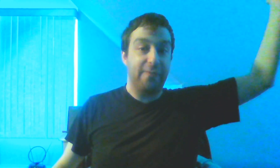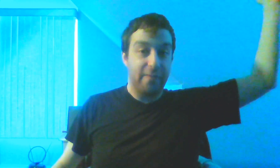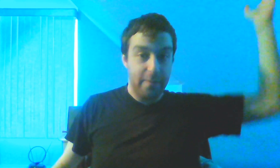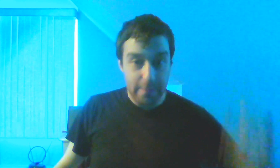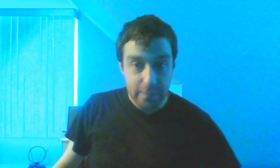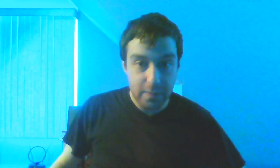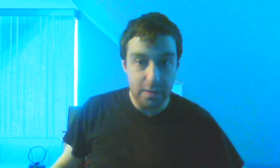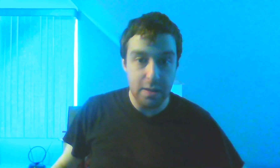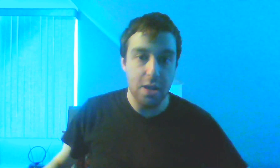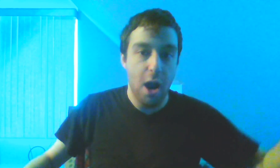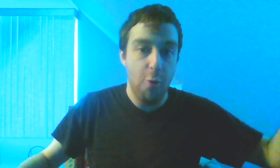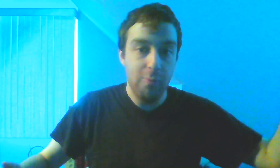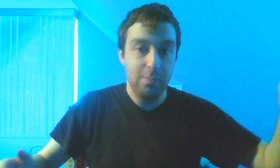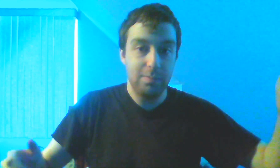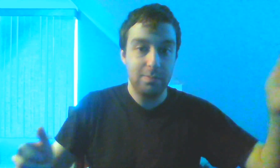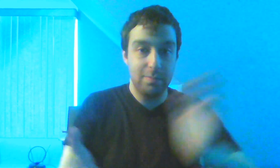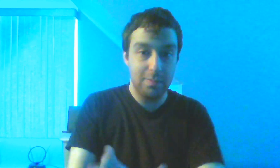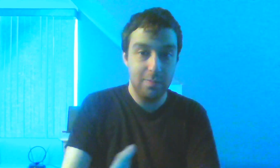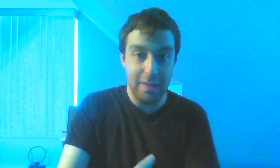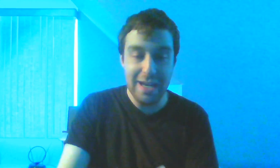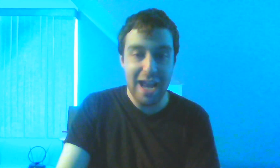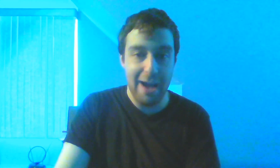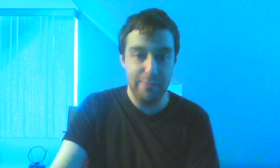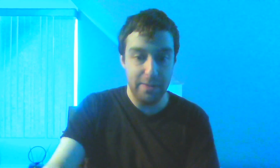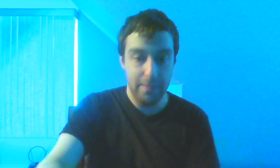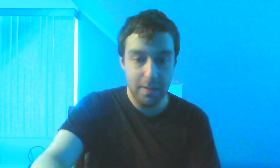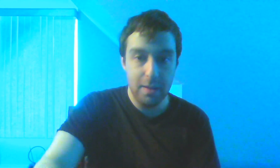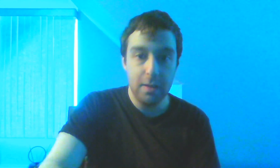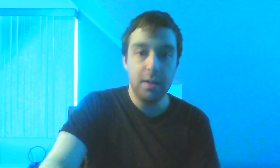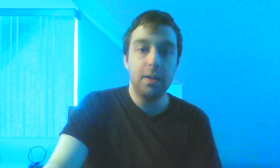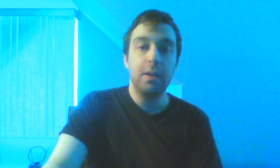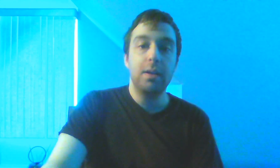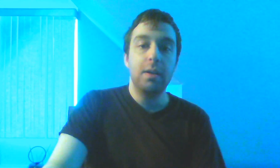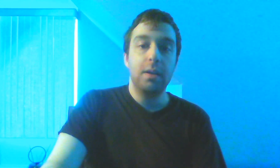stuff. No. Didn't happen.